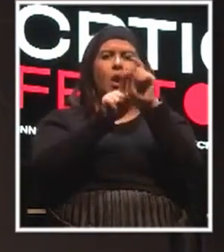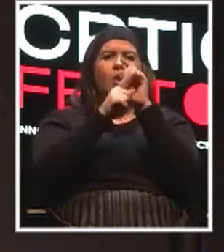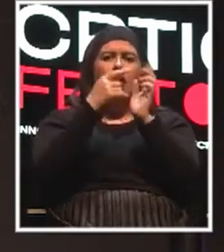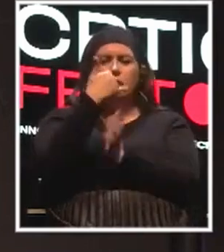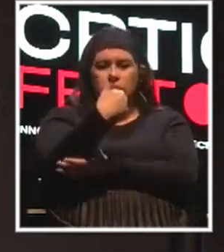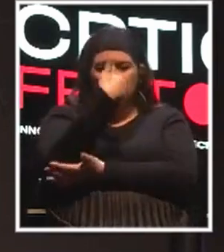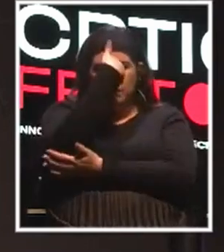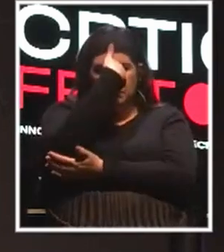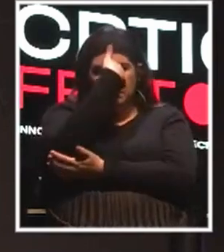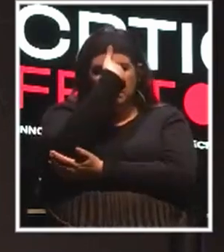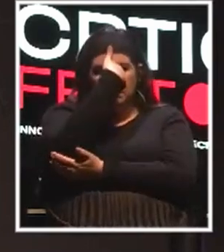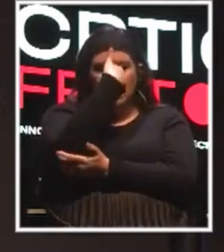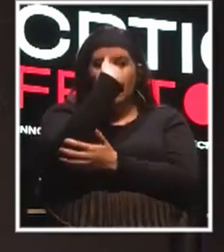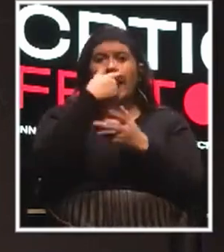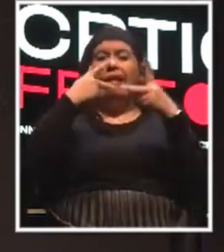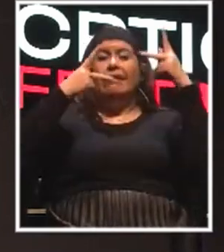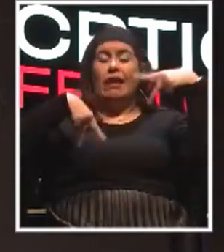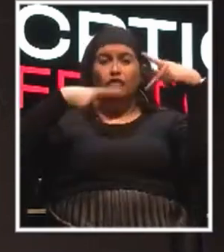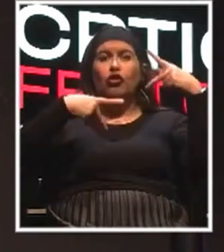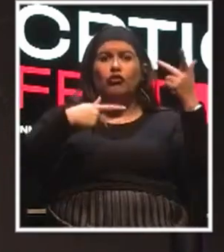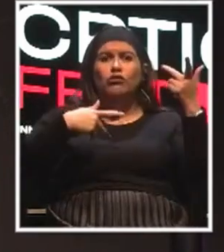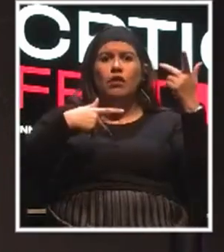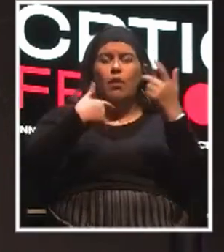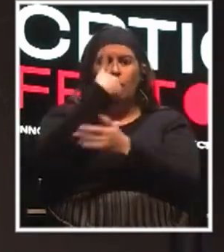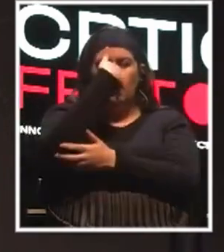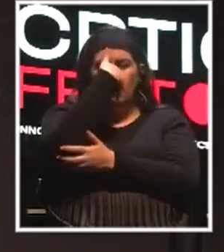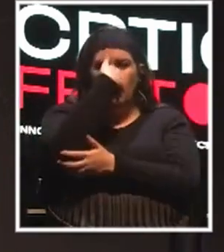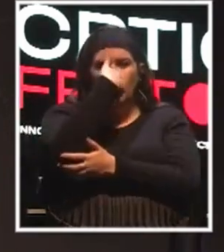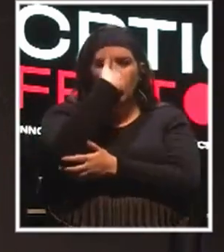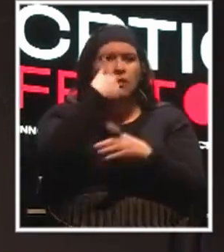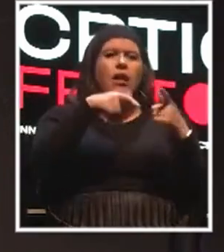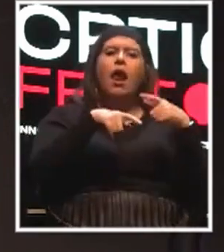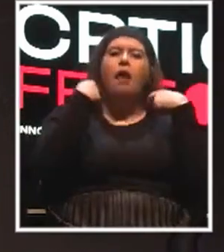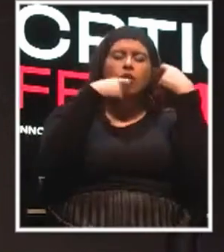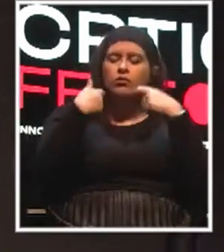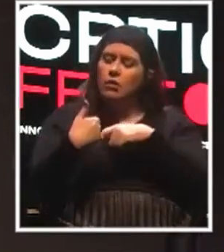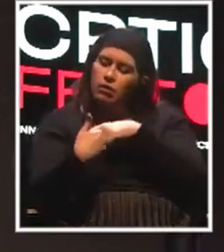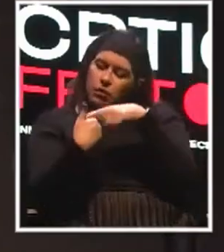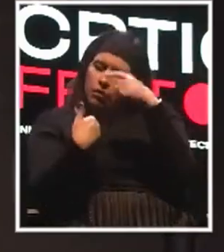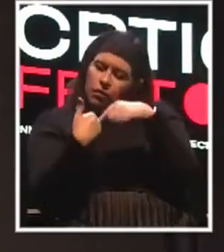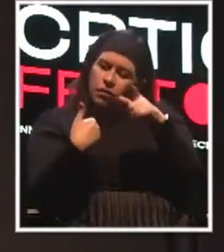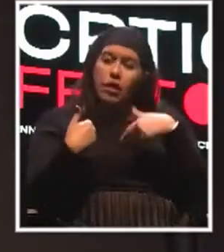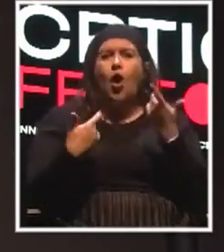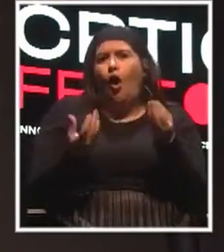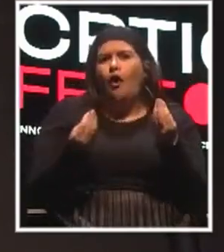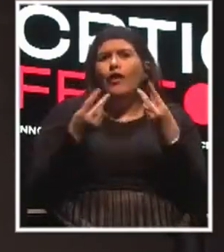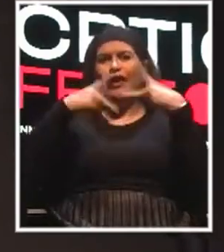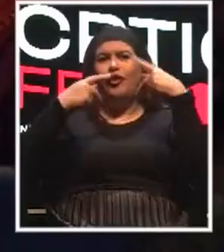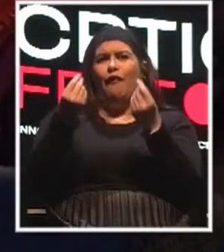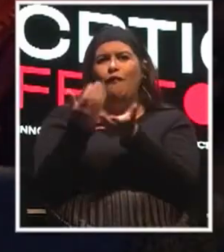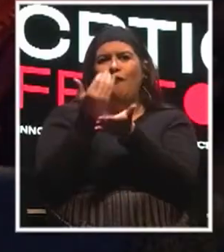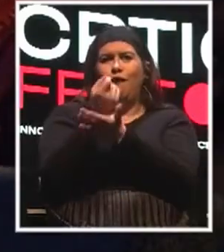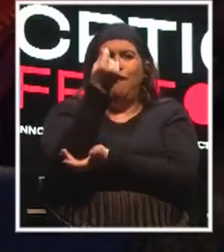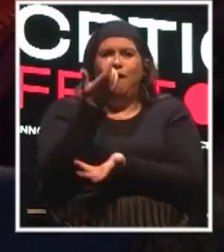TikTok is eating everybody's lunch, basically. It's great for TikTok. But the interesting thing is, too, TikTok's day will